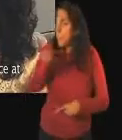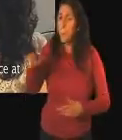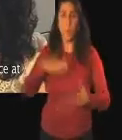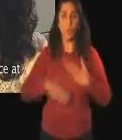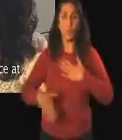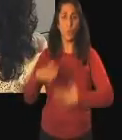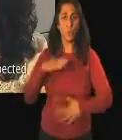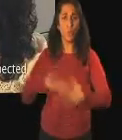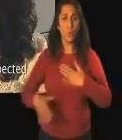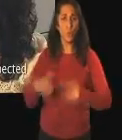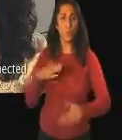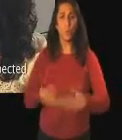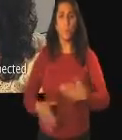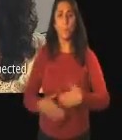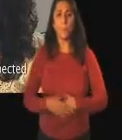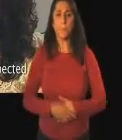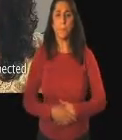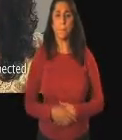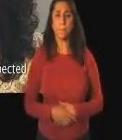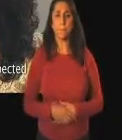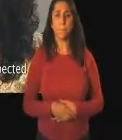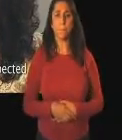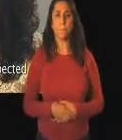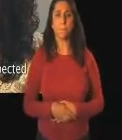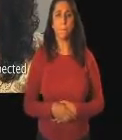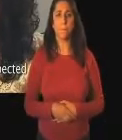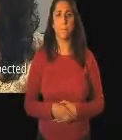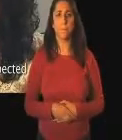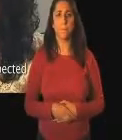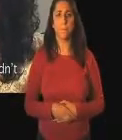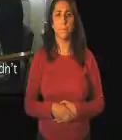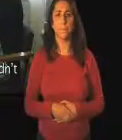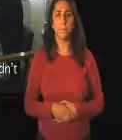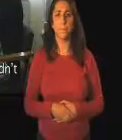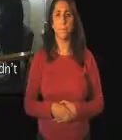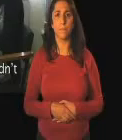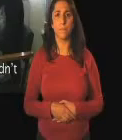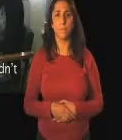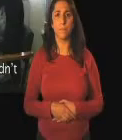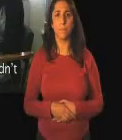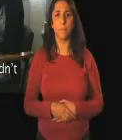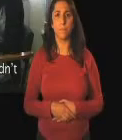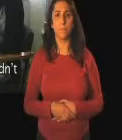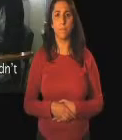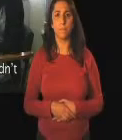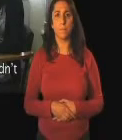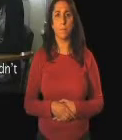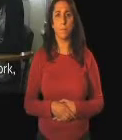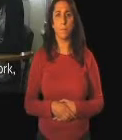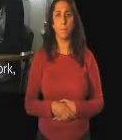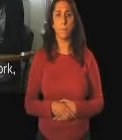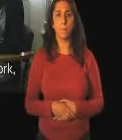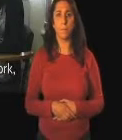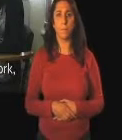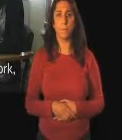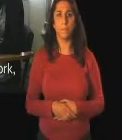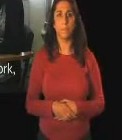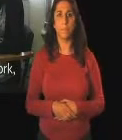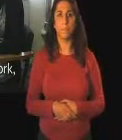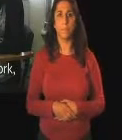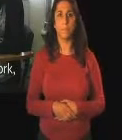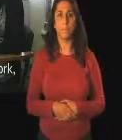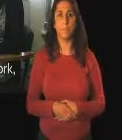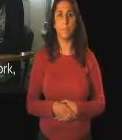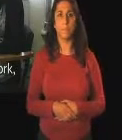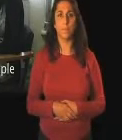daunting experience at first because it's not what you expected and not in a bad way but you didn't expect it to be